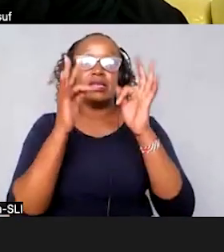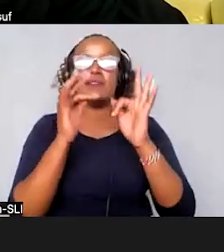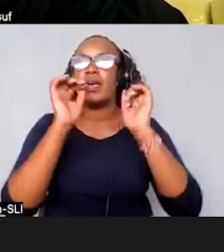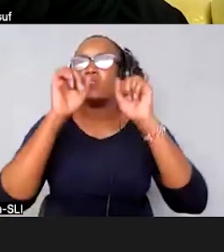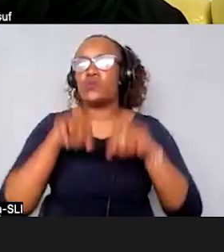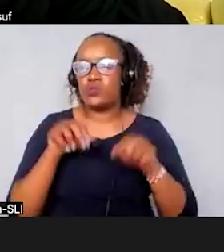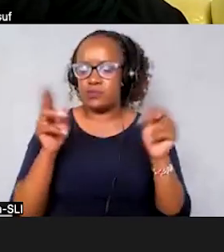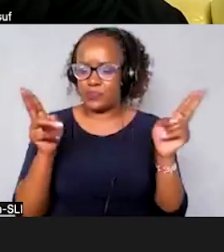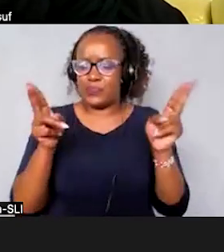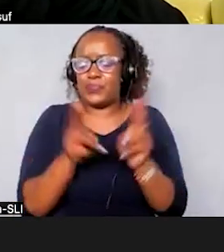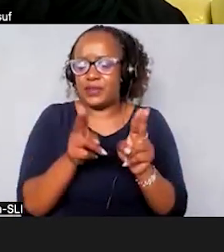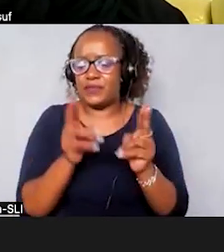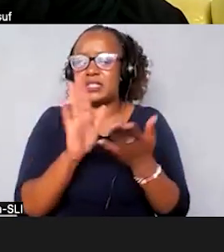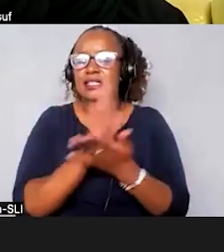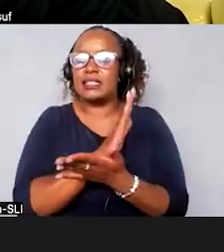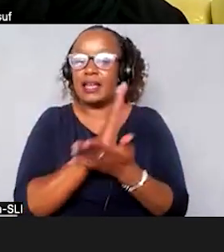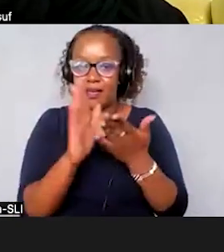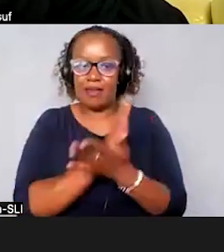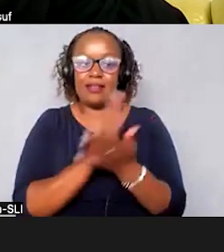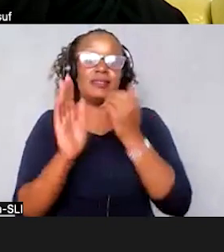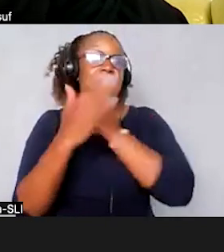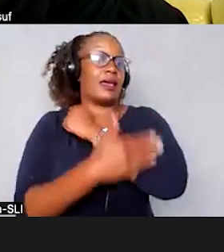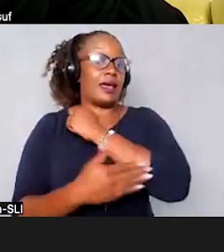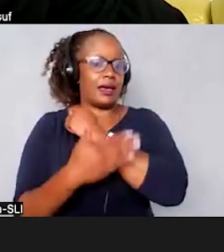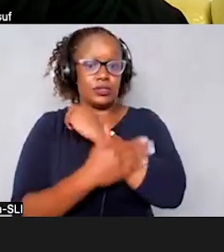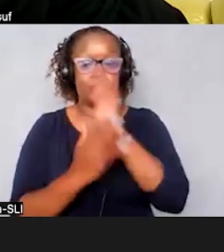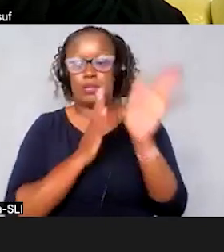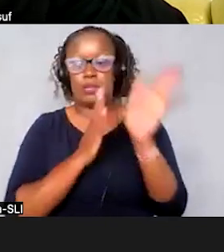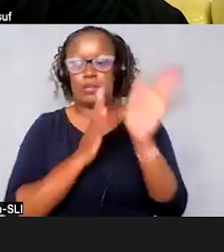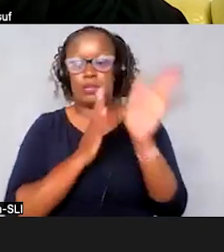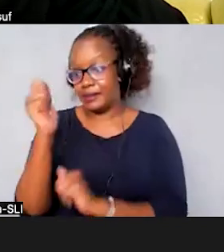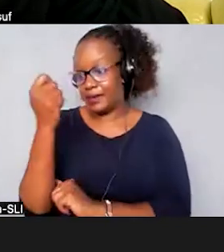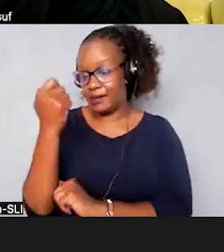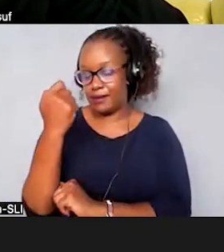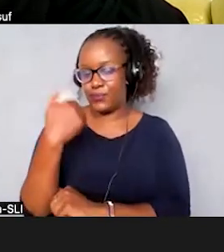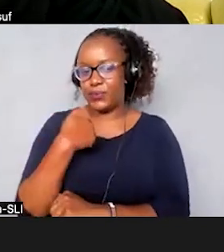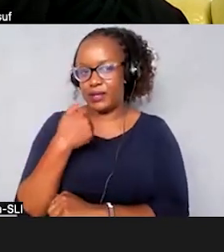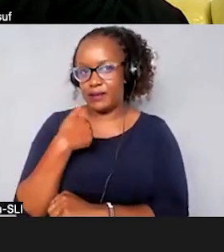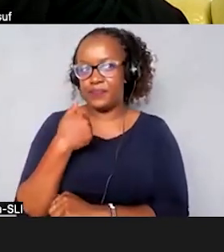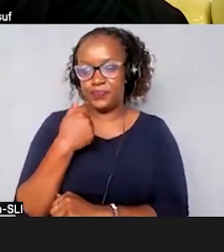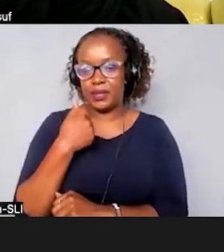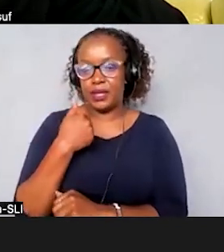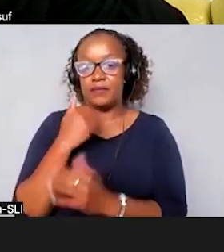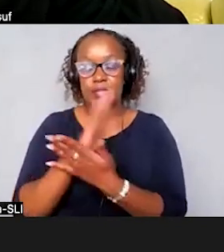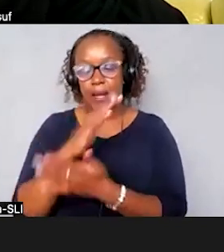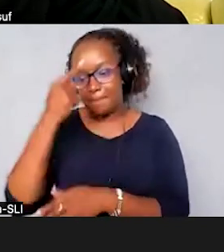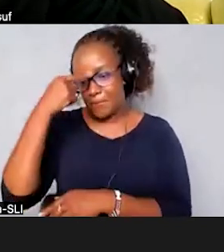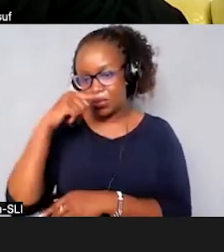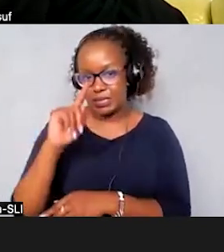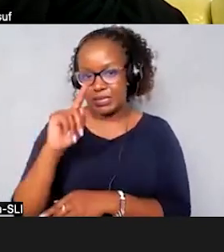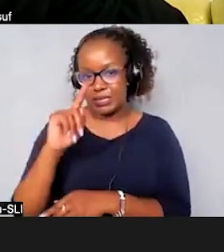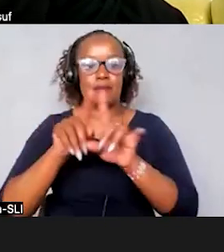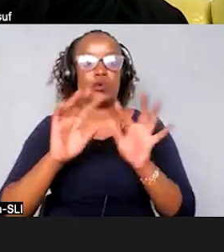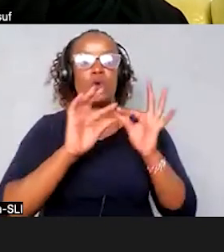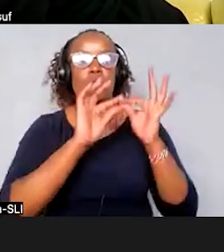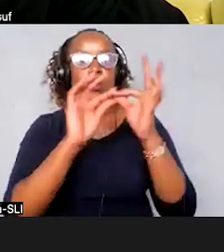briefly share country highlights. In Kenya, there are significant studies in policy and coordination,